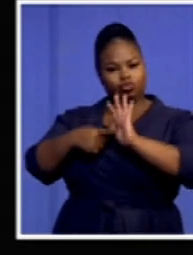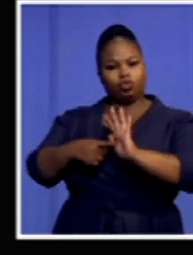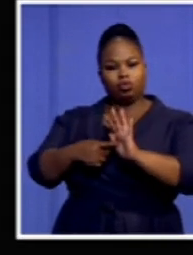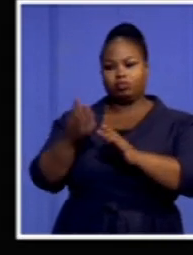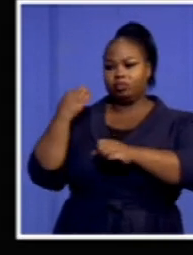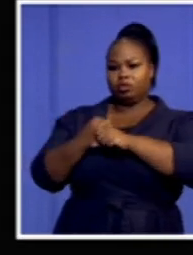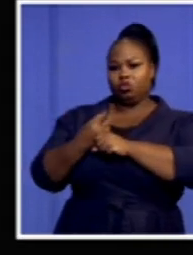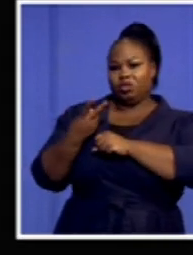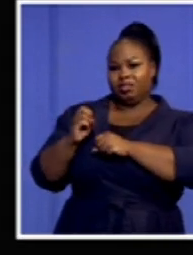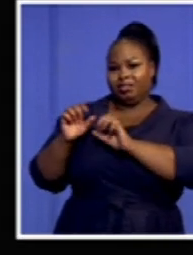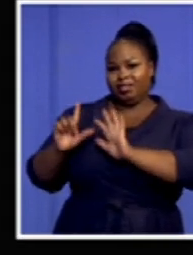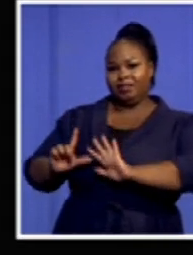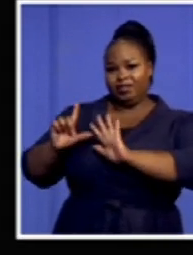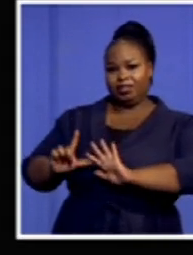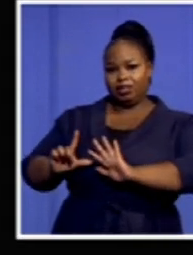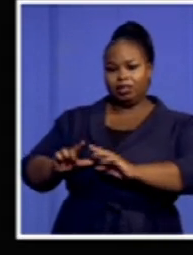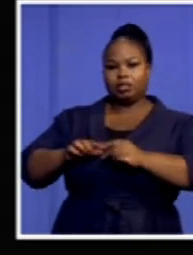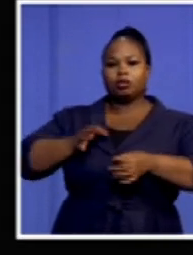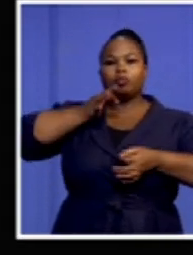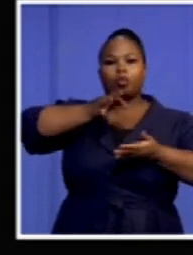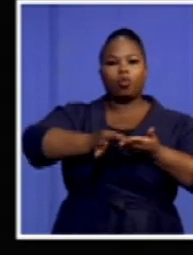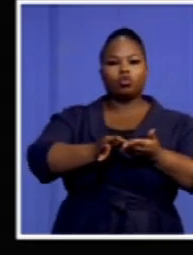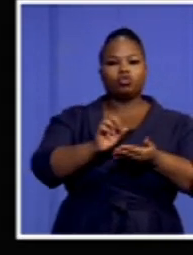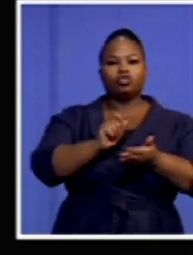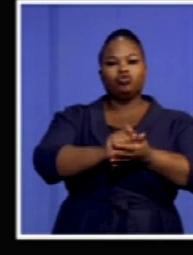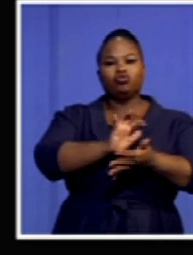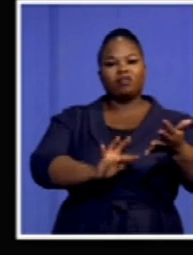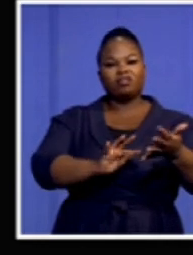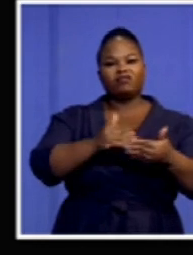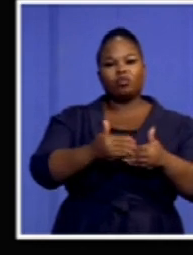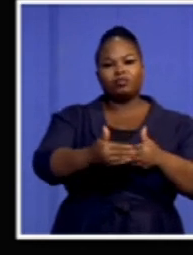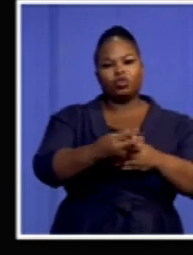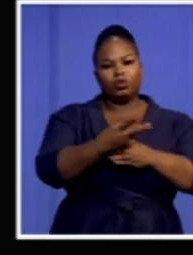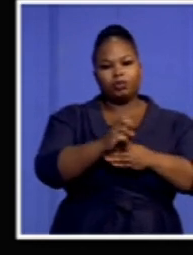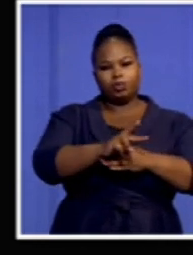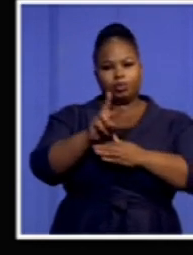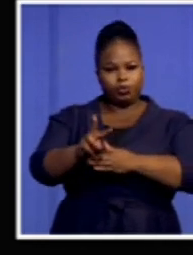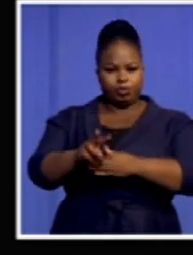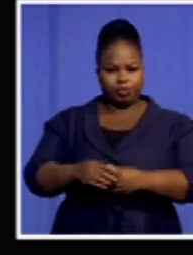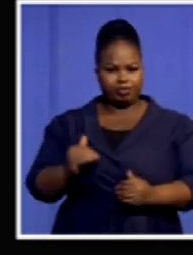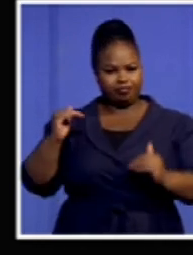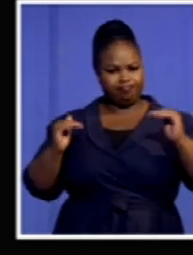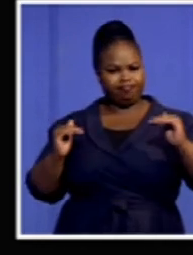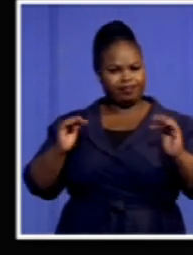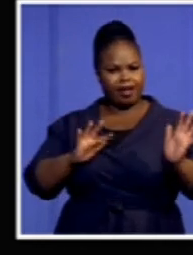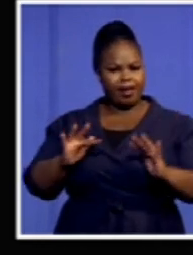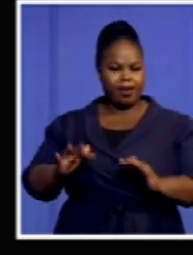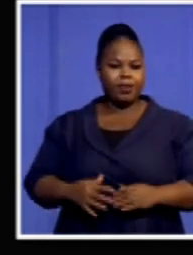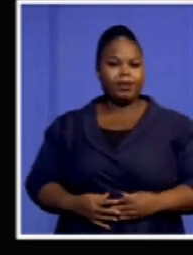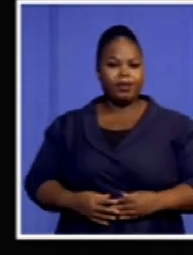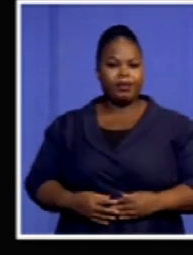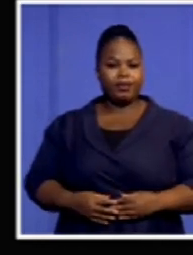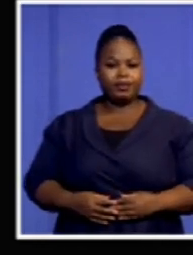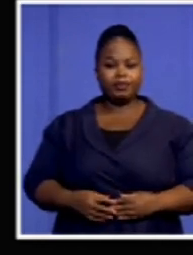the proposed draft regulations for 2022. In terms of the 2017 regulation, we